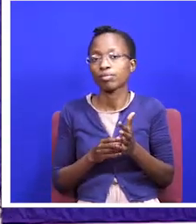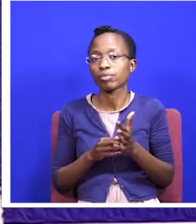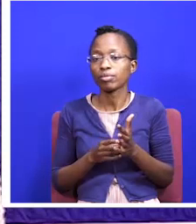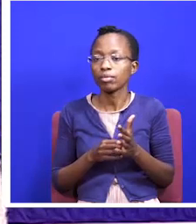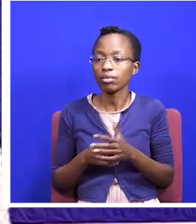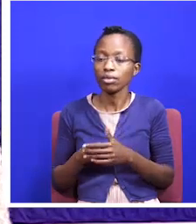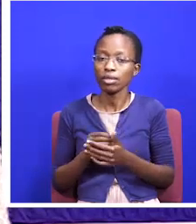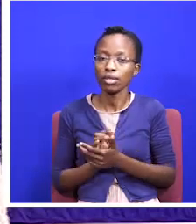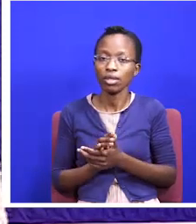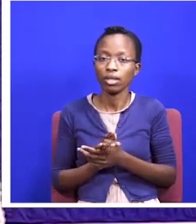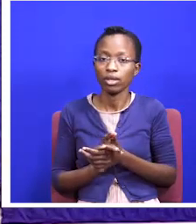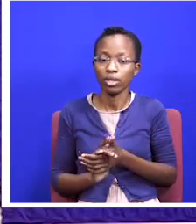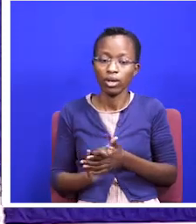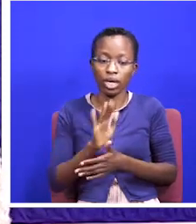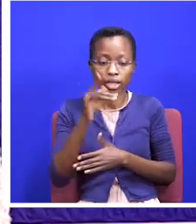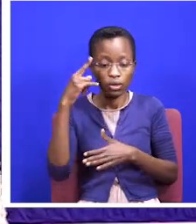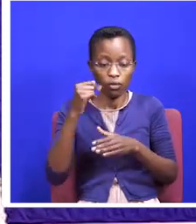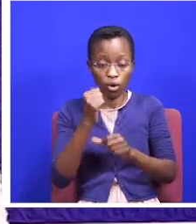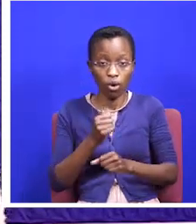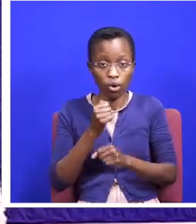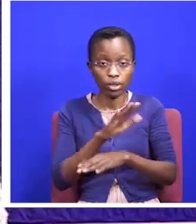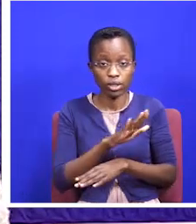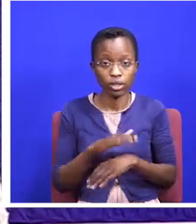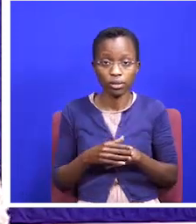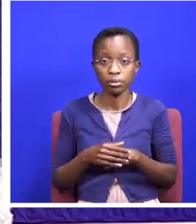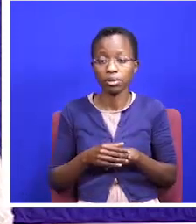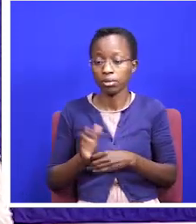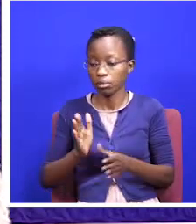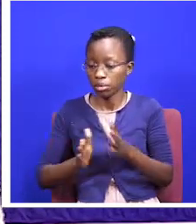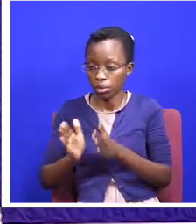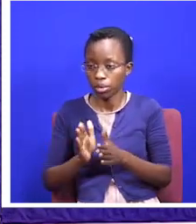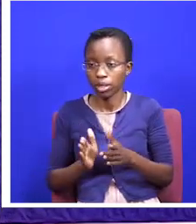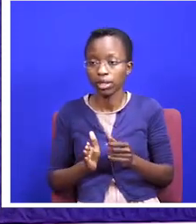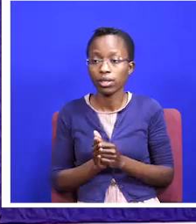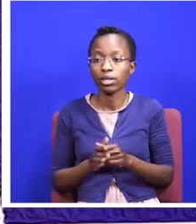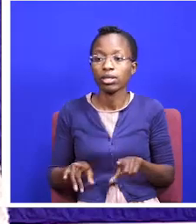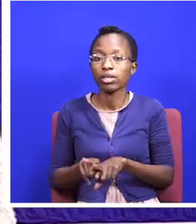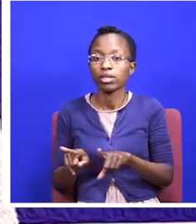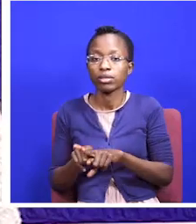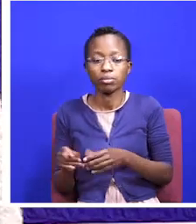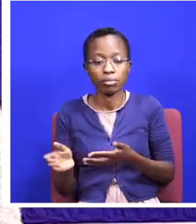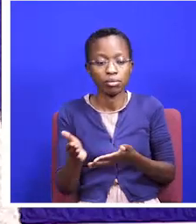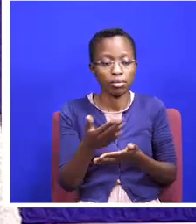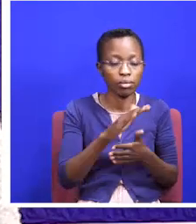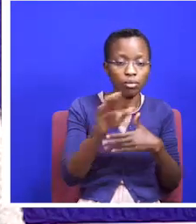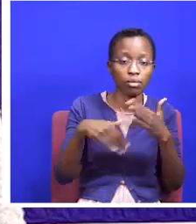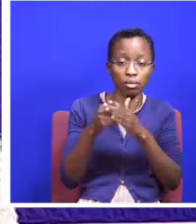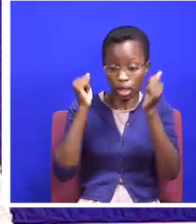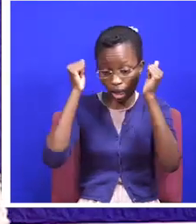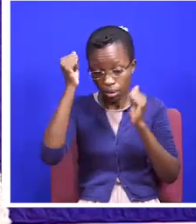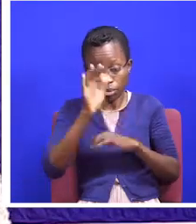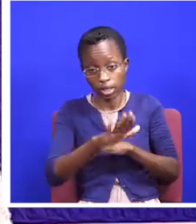again. So he asked for his chariot to be made ready. He got together